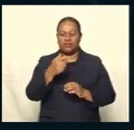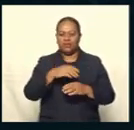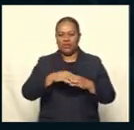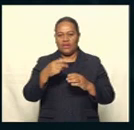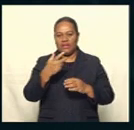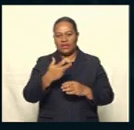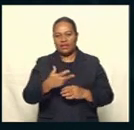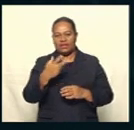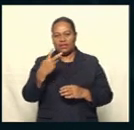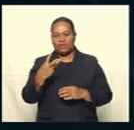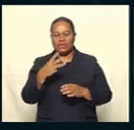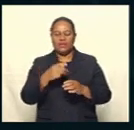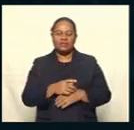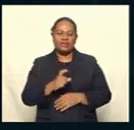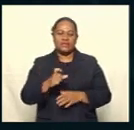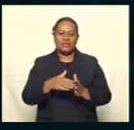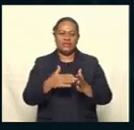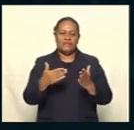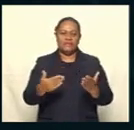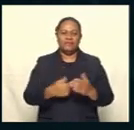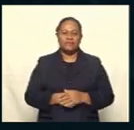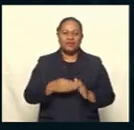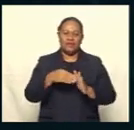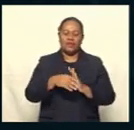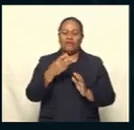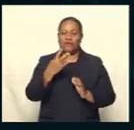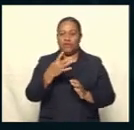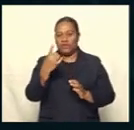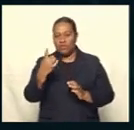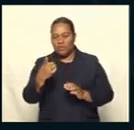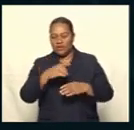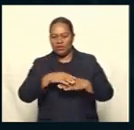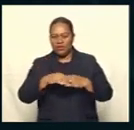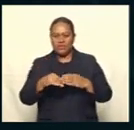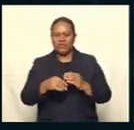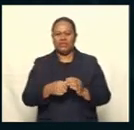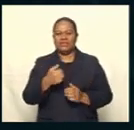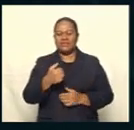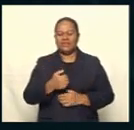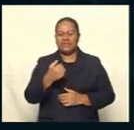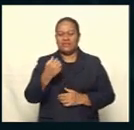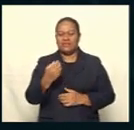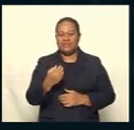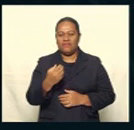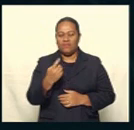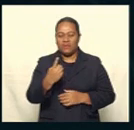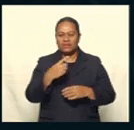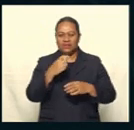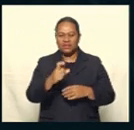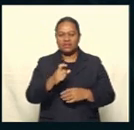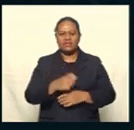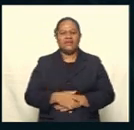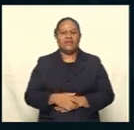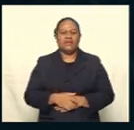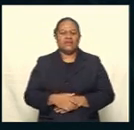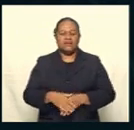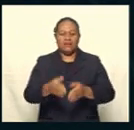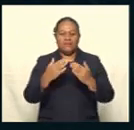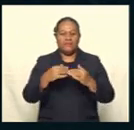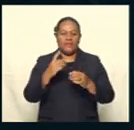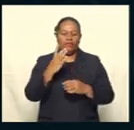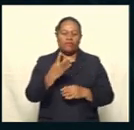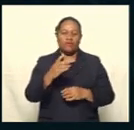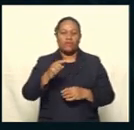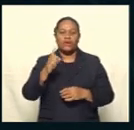$36.83. A 13 kg cylinder will decrease from $41.64 to $39.90, while a